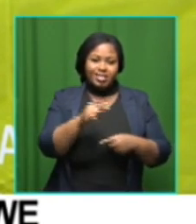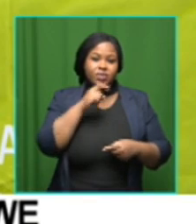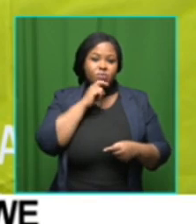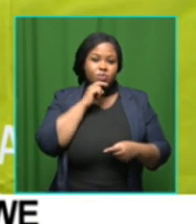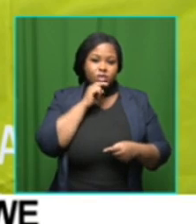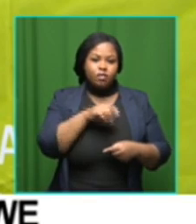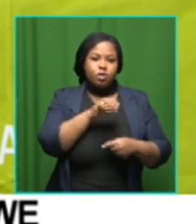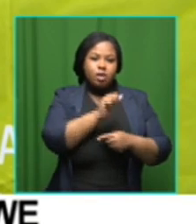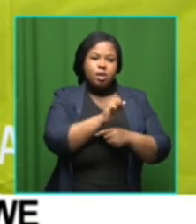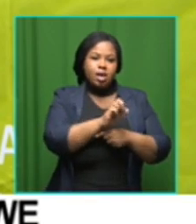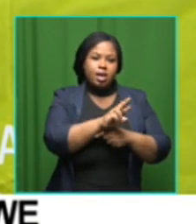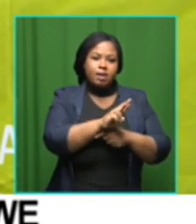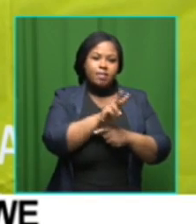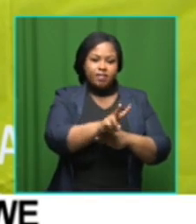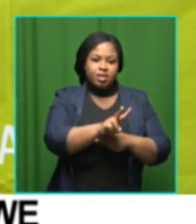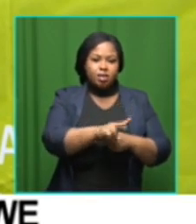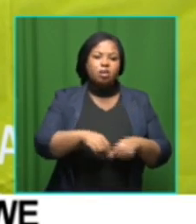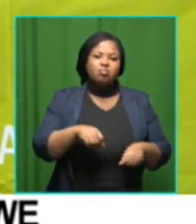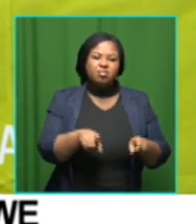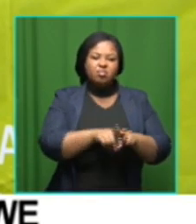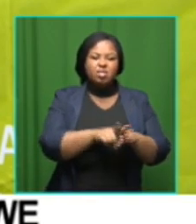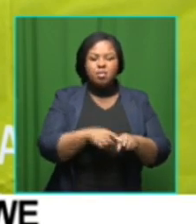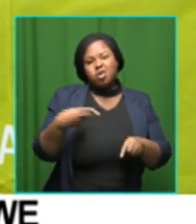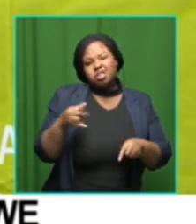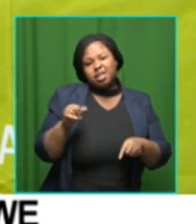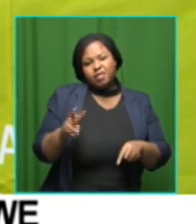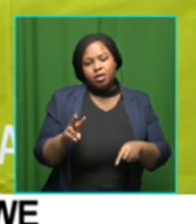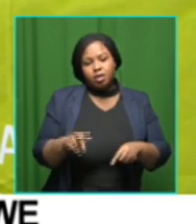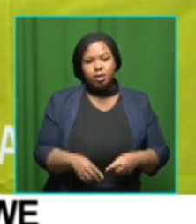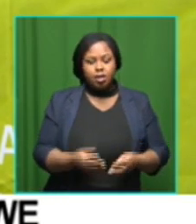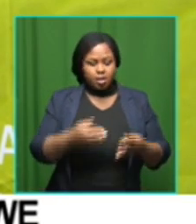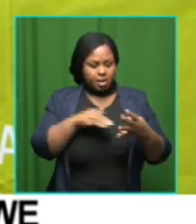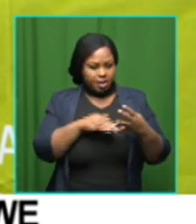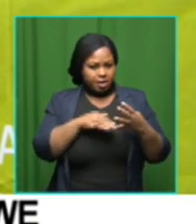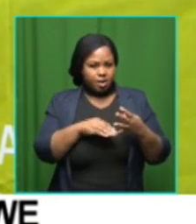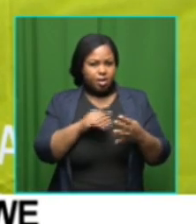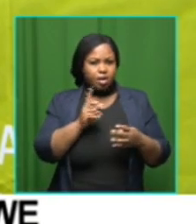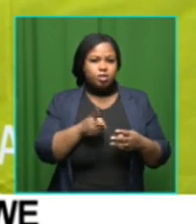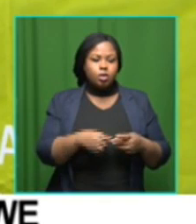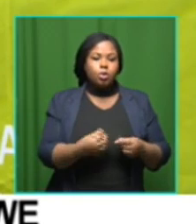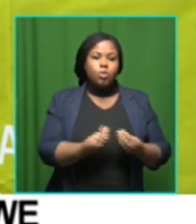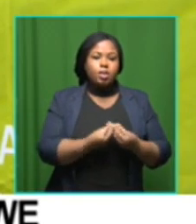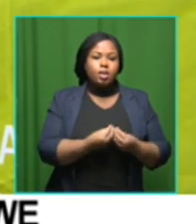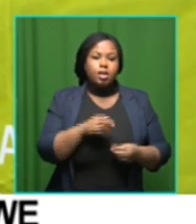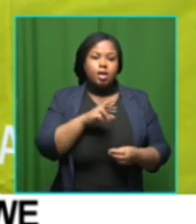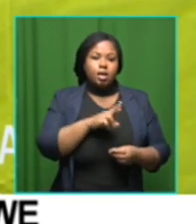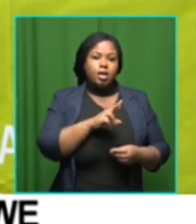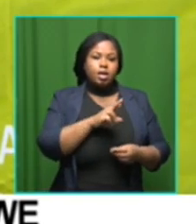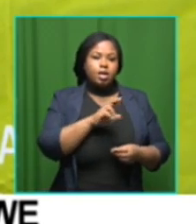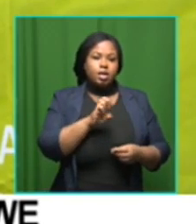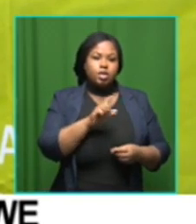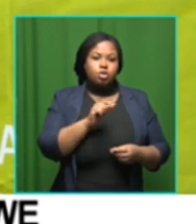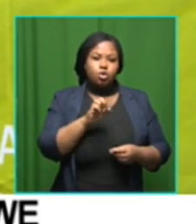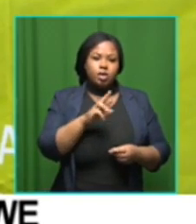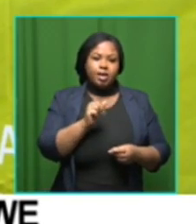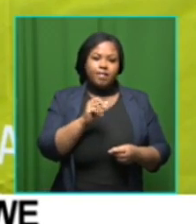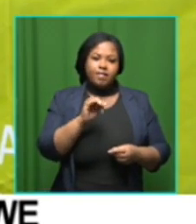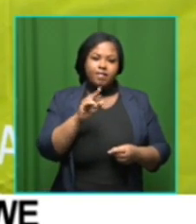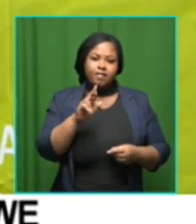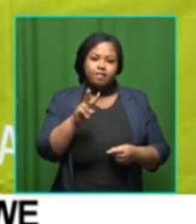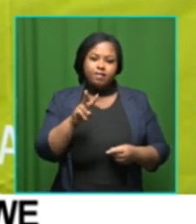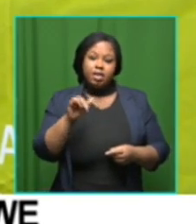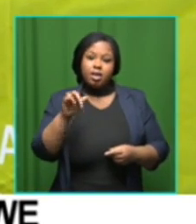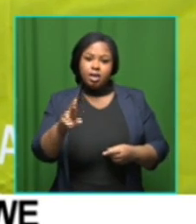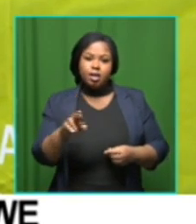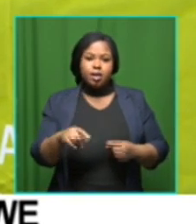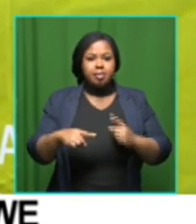HIV. But then in the other one is they will be using lopinavir with ritonavir plus interferon. Now,